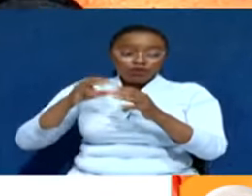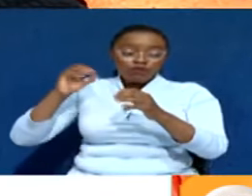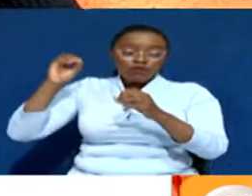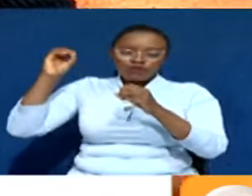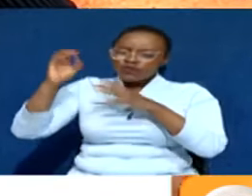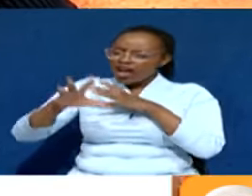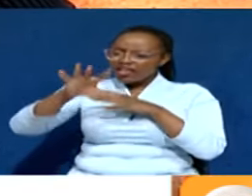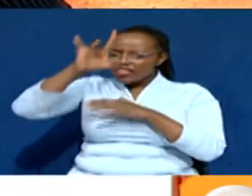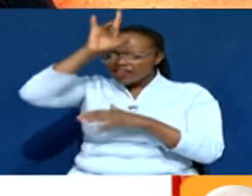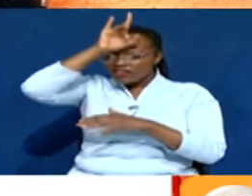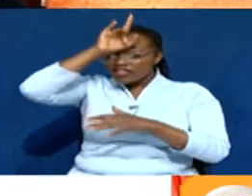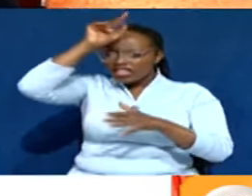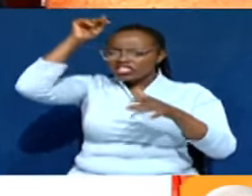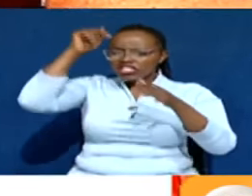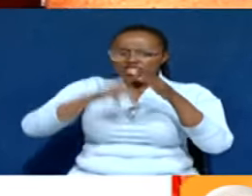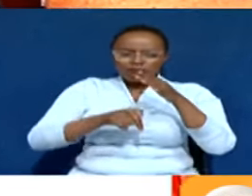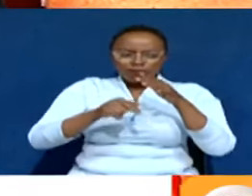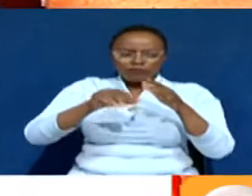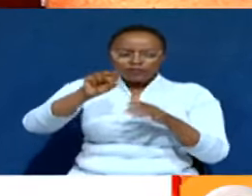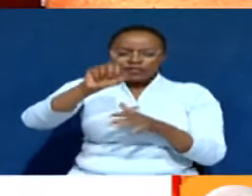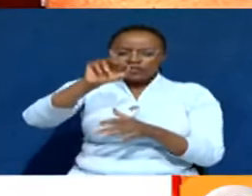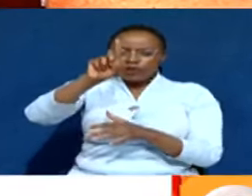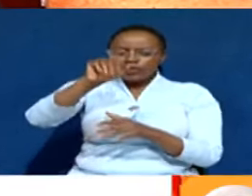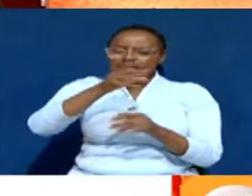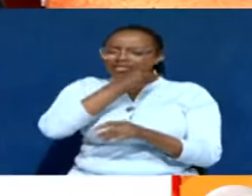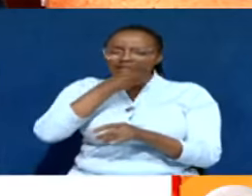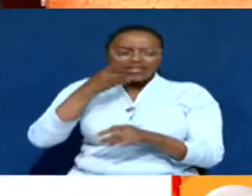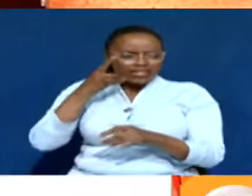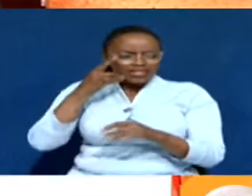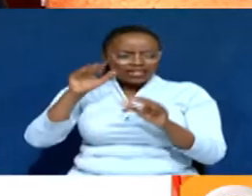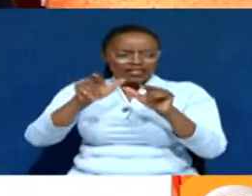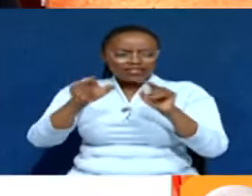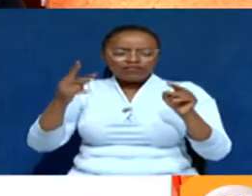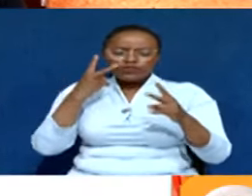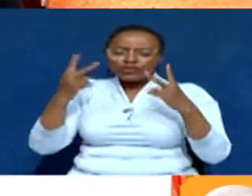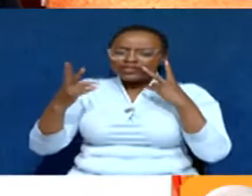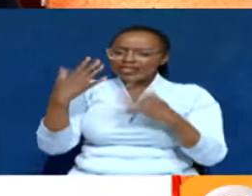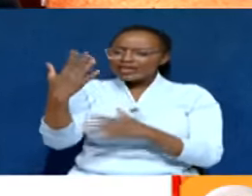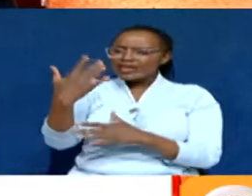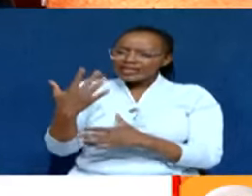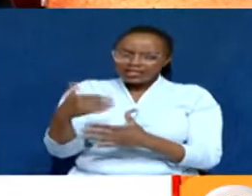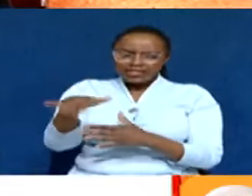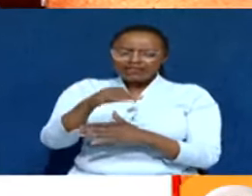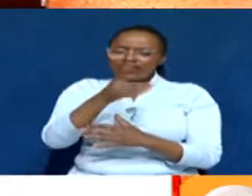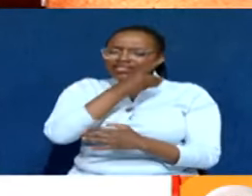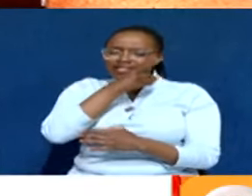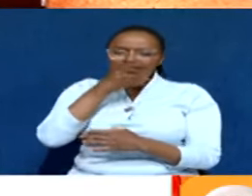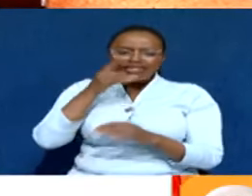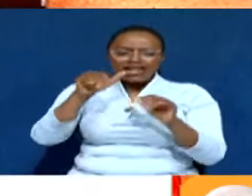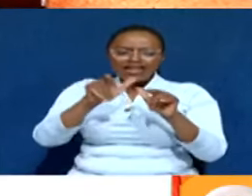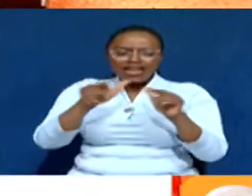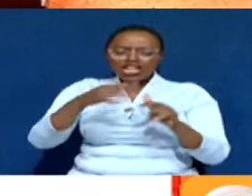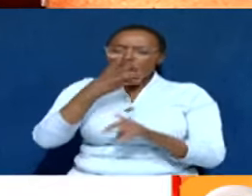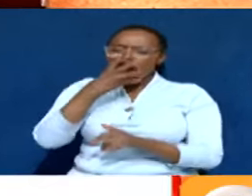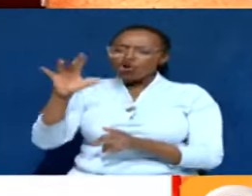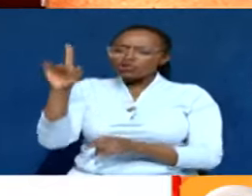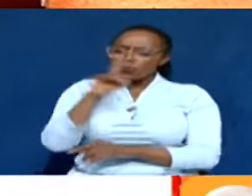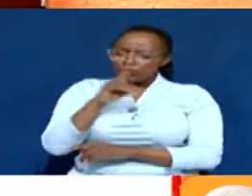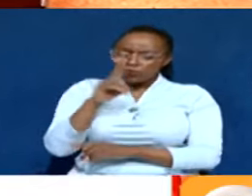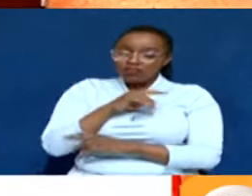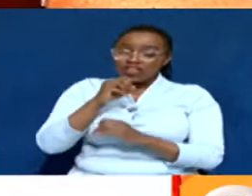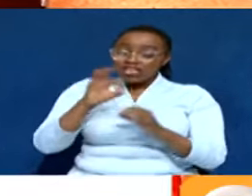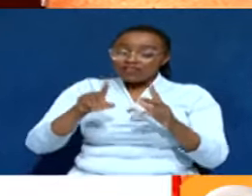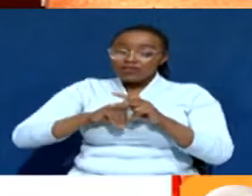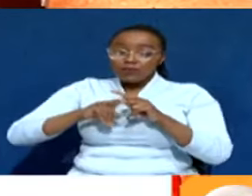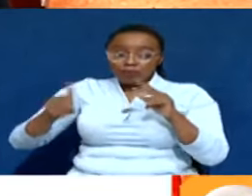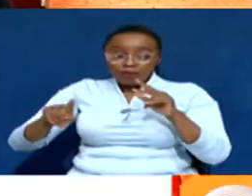uko mashambani. And Saudi Arabia is a desert. Si kama kutaona green. Is a desert. So joto. Na joto.